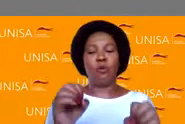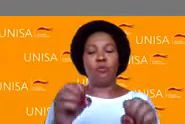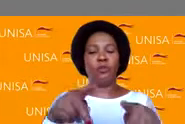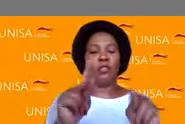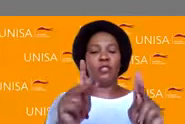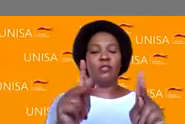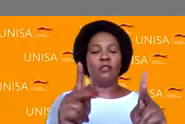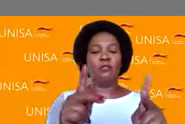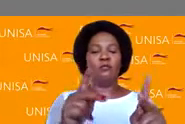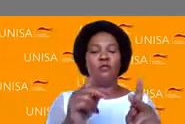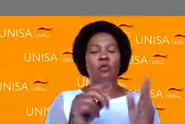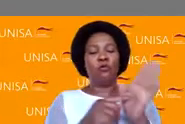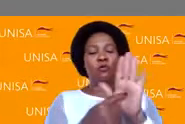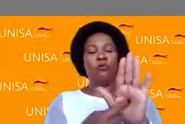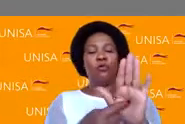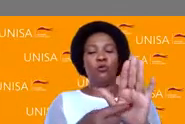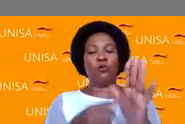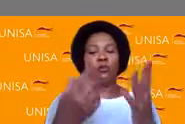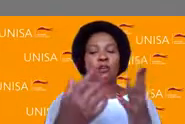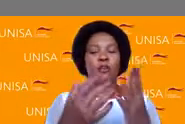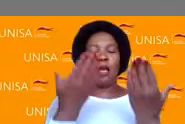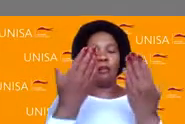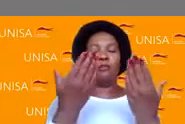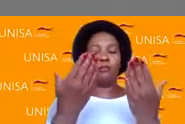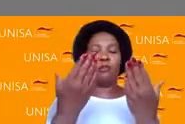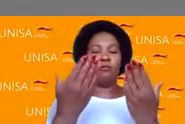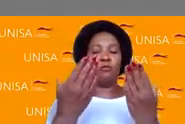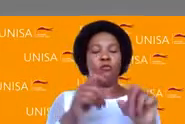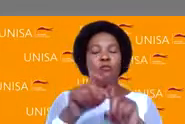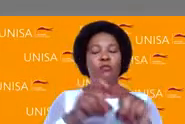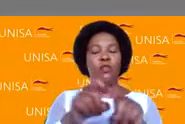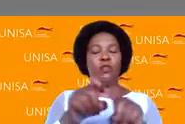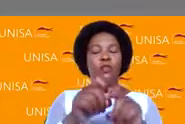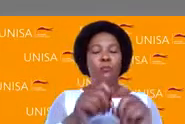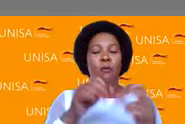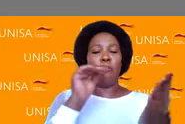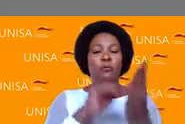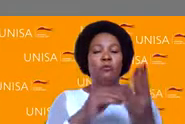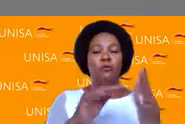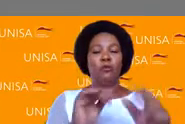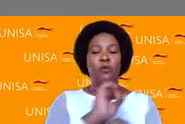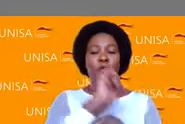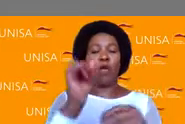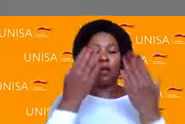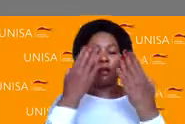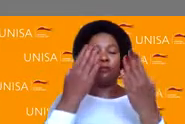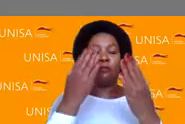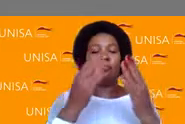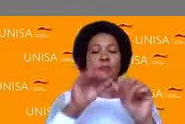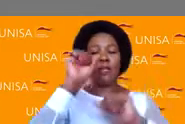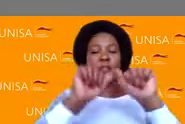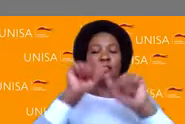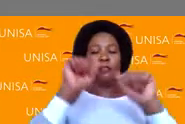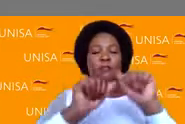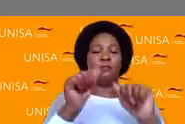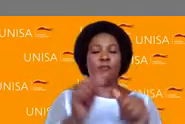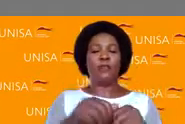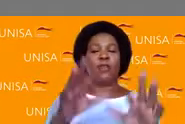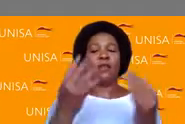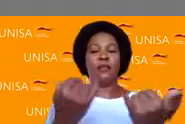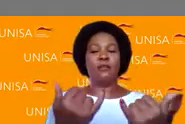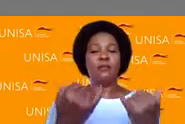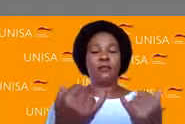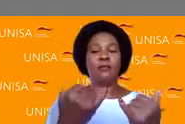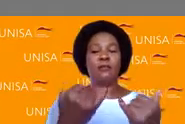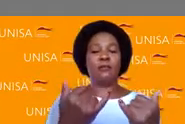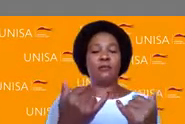to really show the academic competencies that you've reached during your academic assessment. So currently there's not a lot of